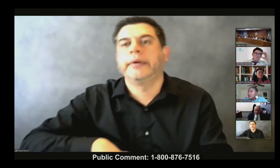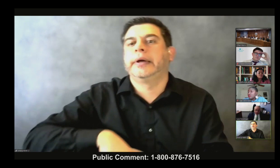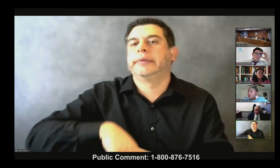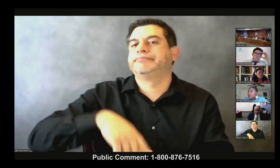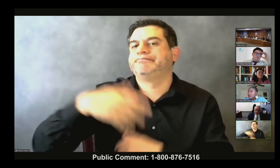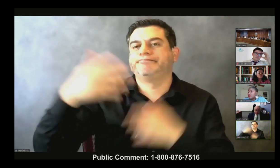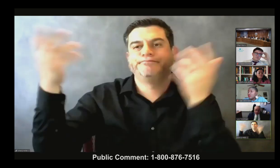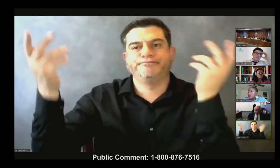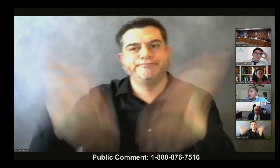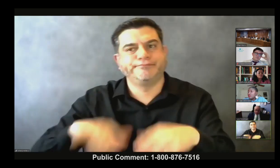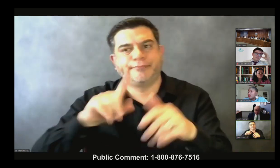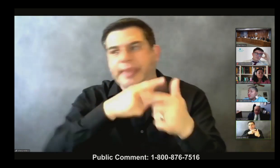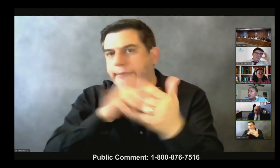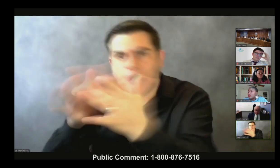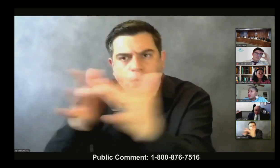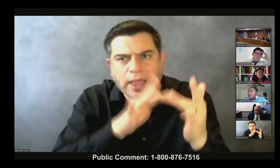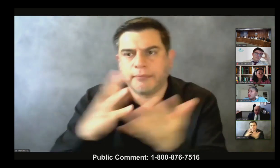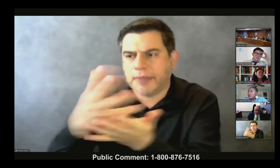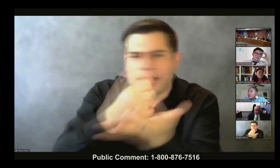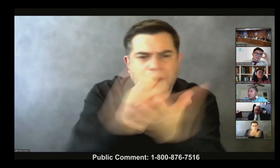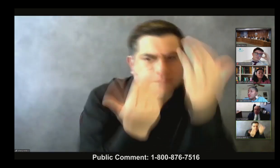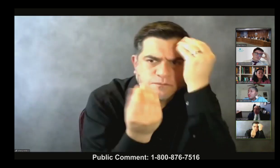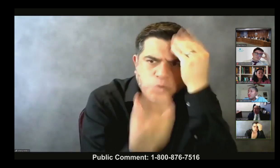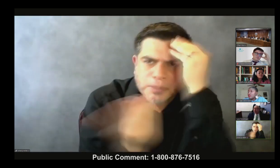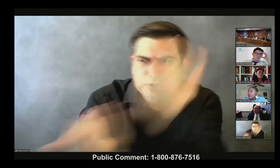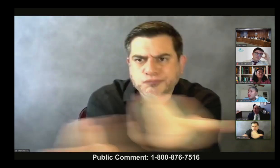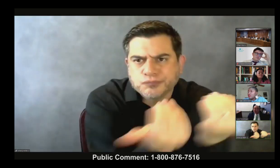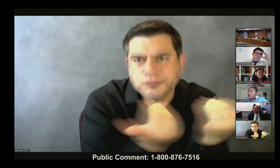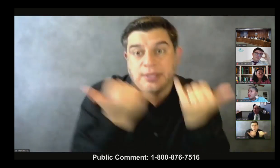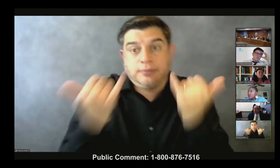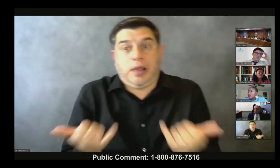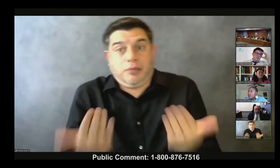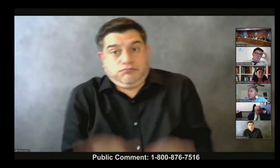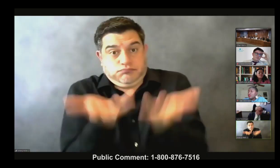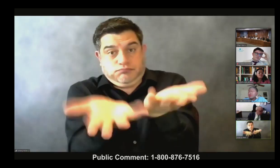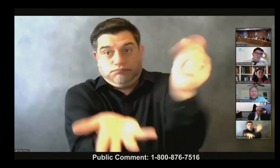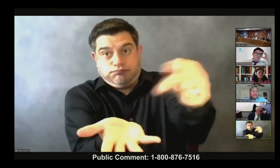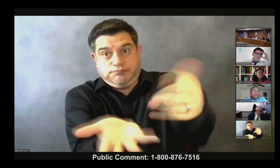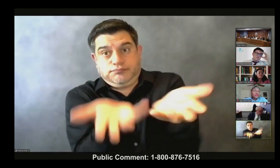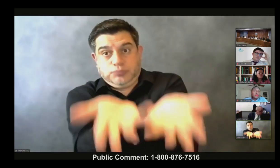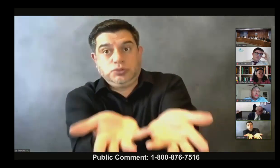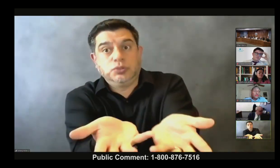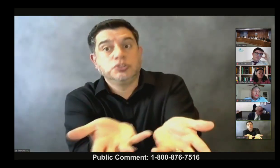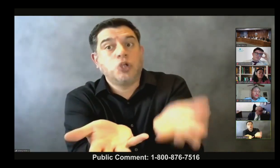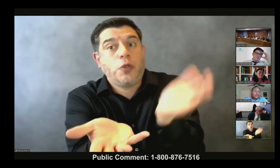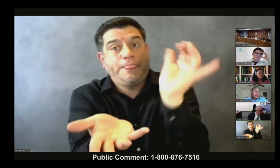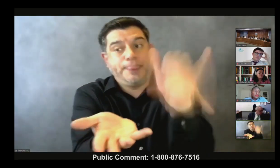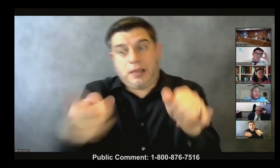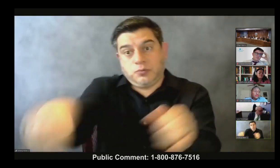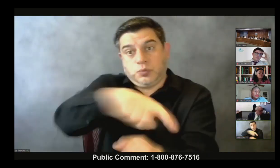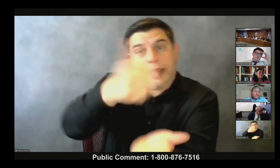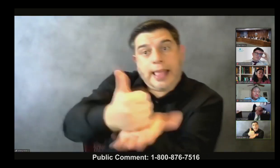it back to the recommendations that they made. So they help facilitate the community outreach and engagement.